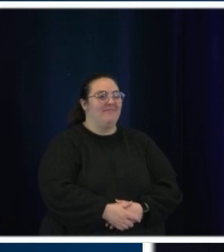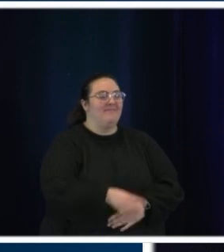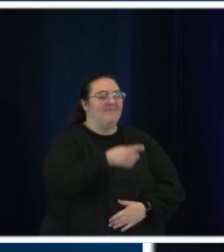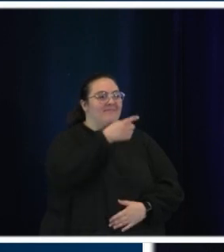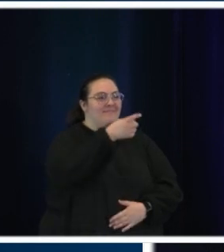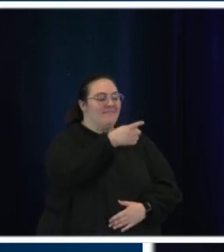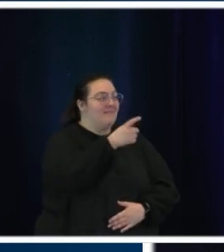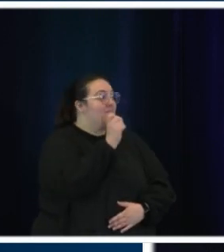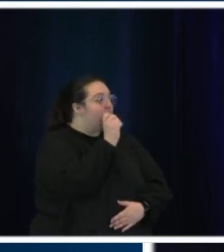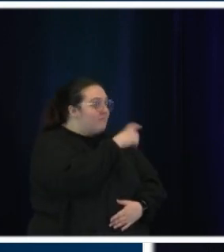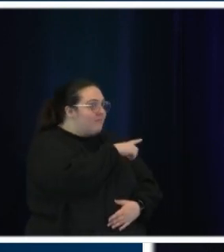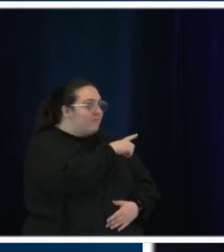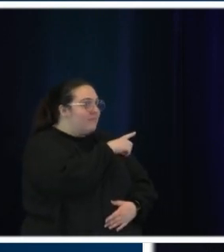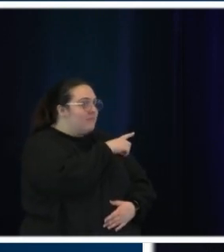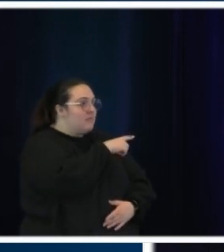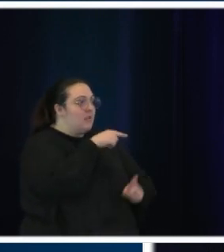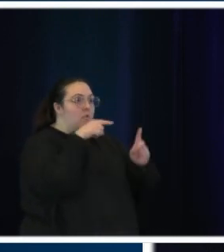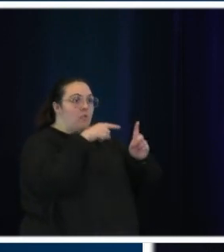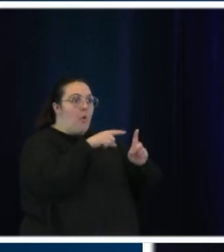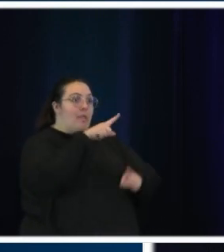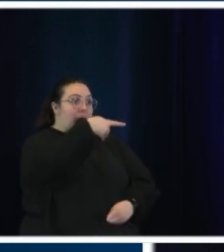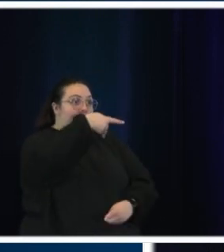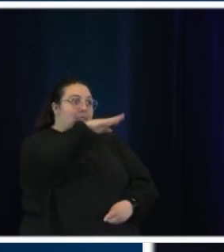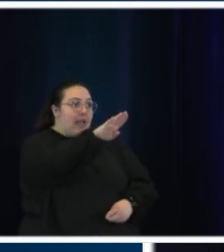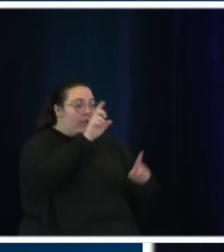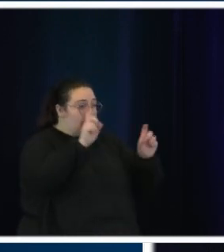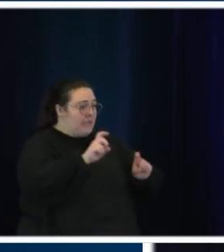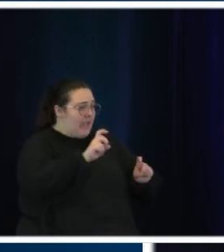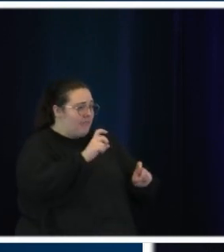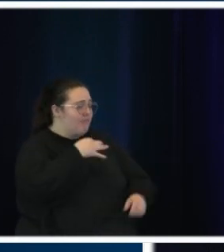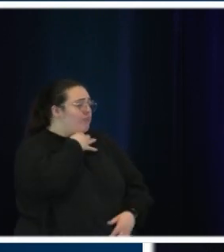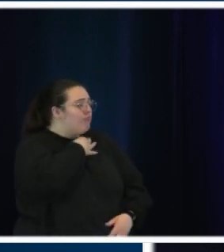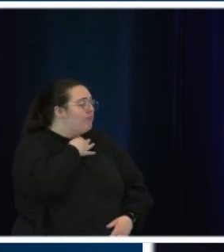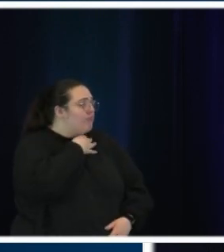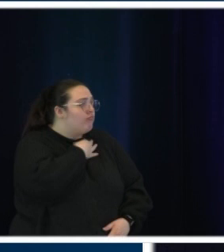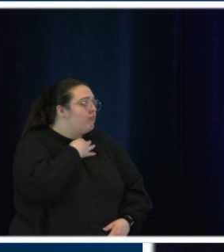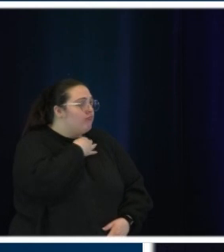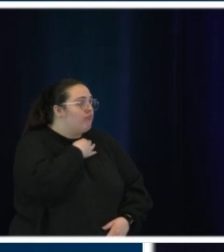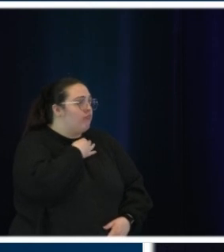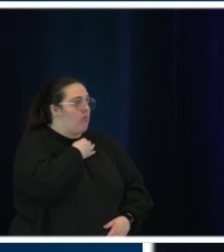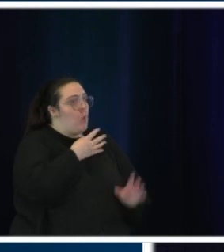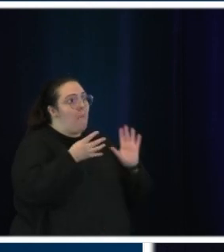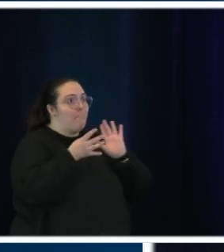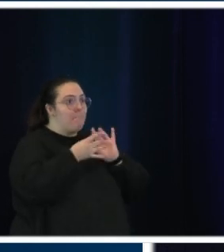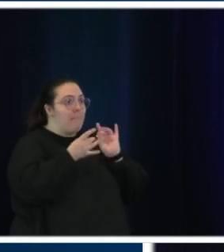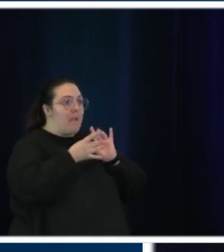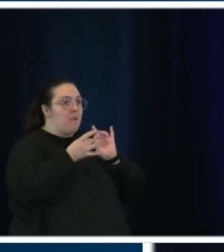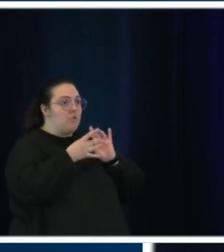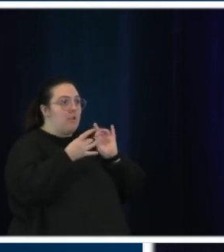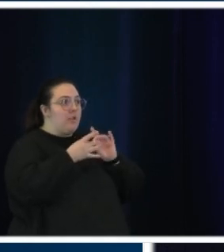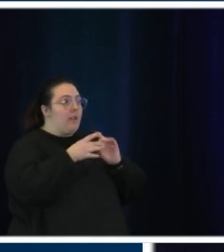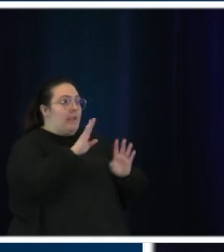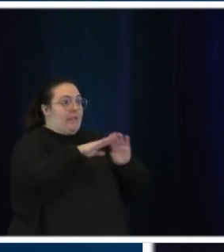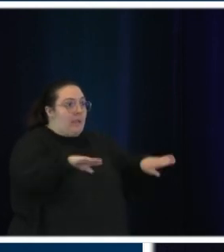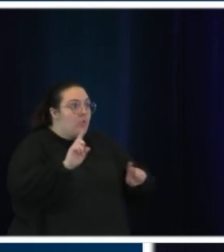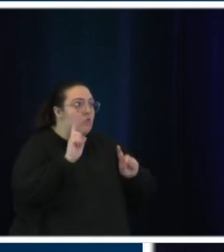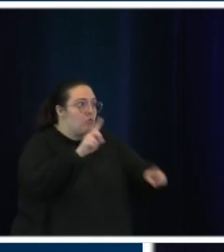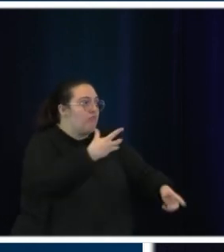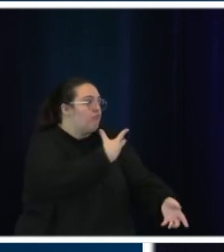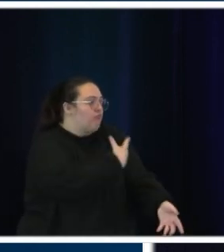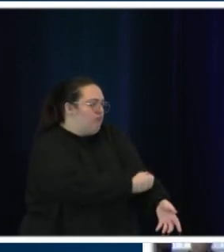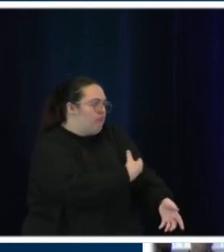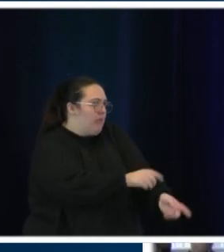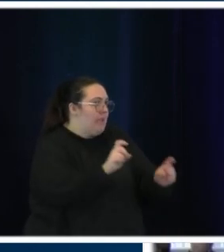I have a question about the actual lead testing. You mentioned that, you know, nobody likes to get their blood drawn, especially children.